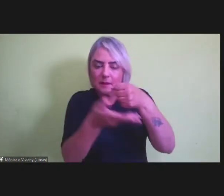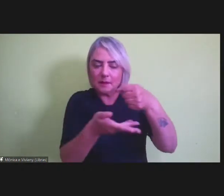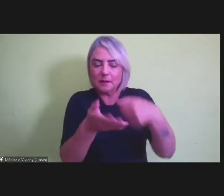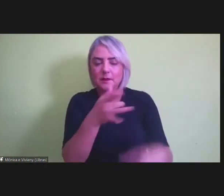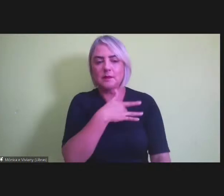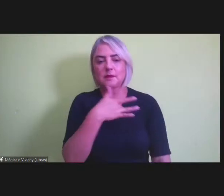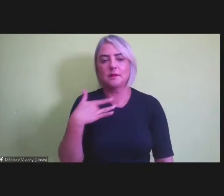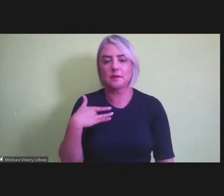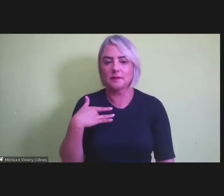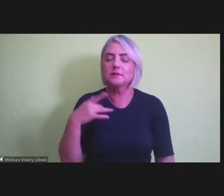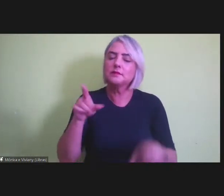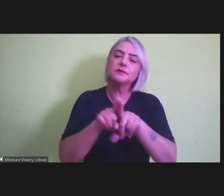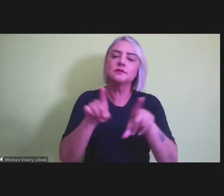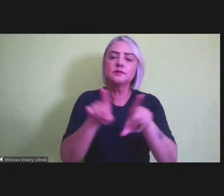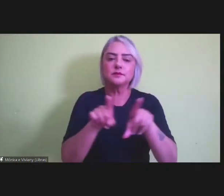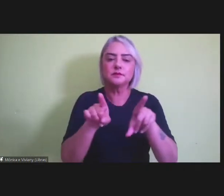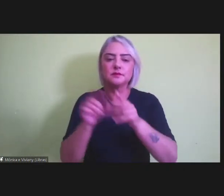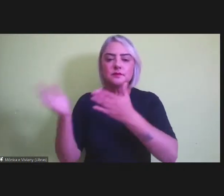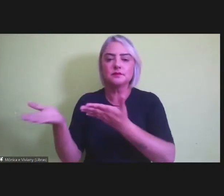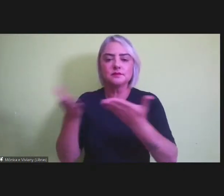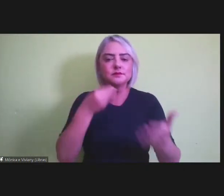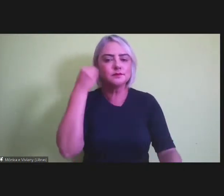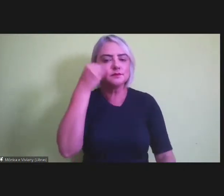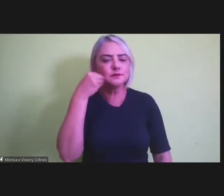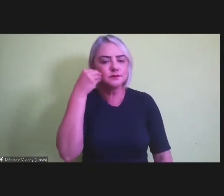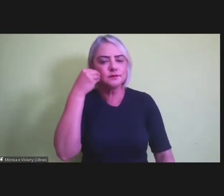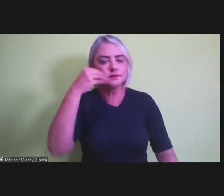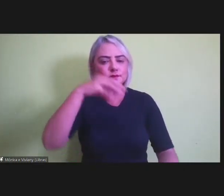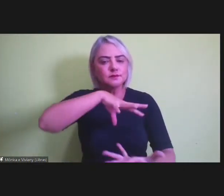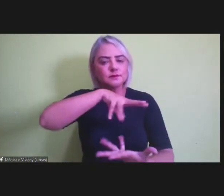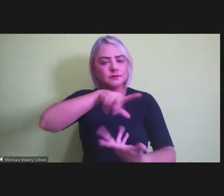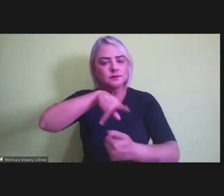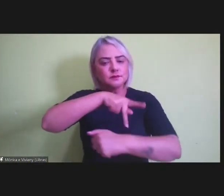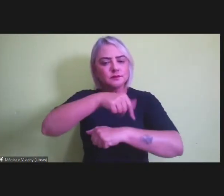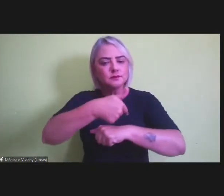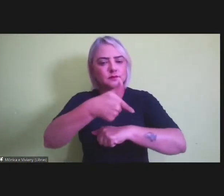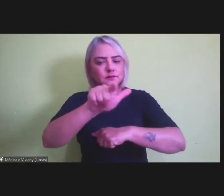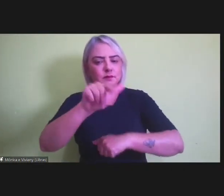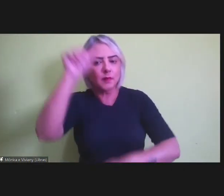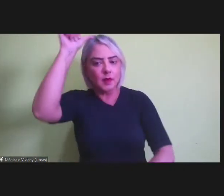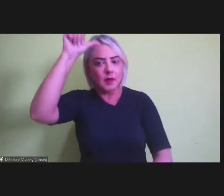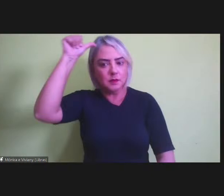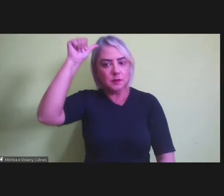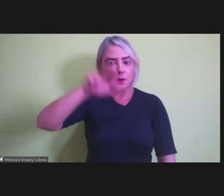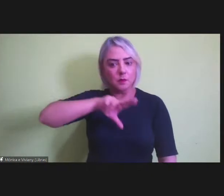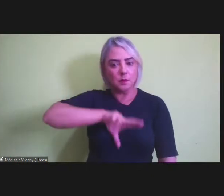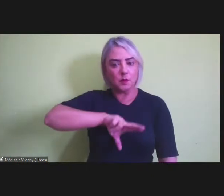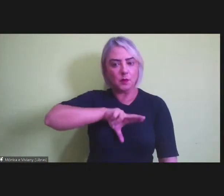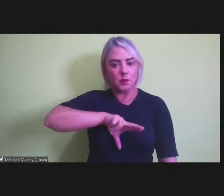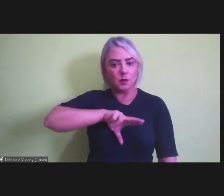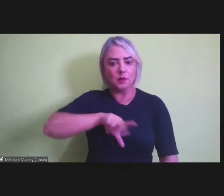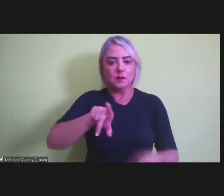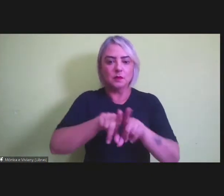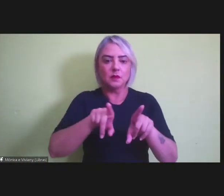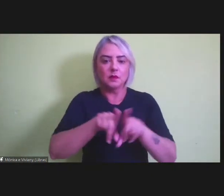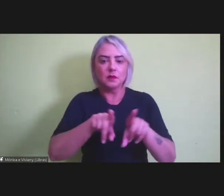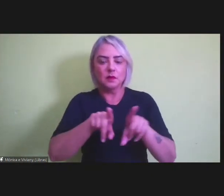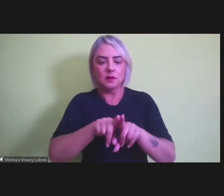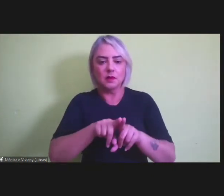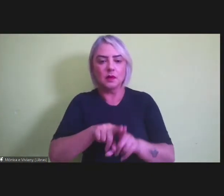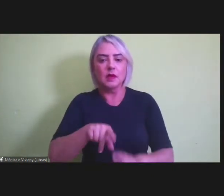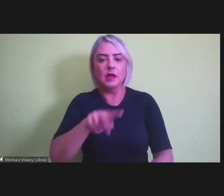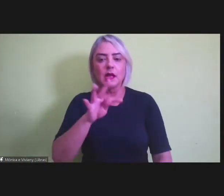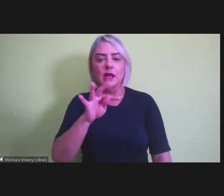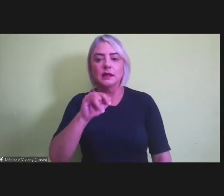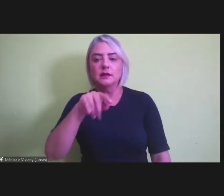nutrition in primary health care, as well as bringing international experiences from Spain and Portugal,